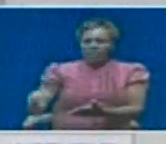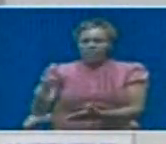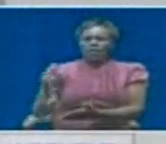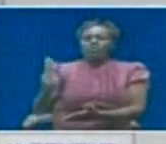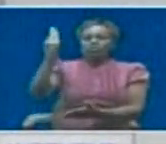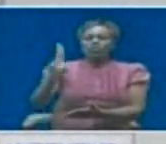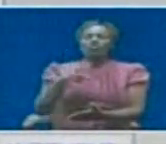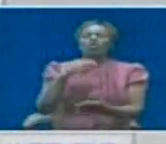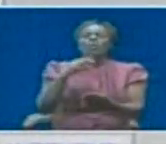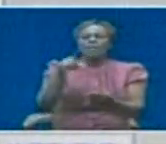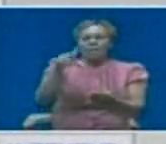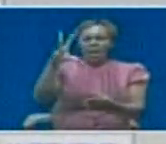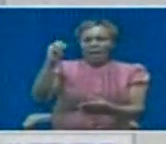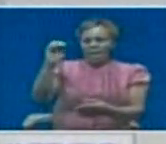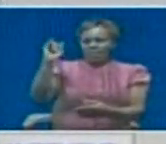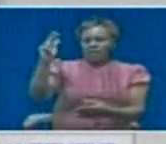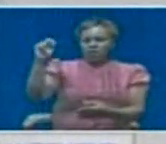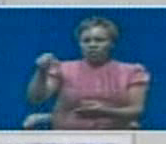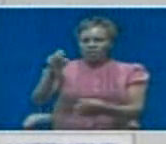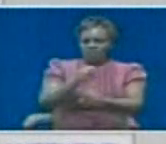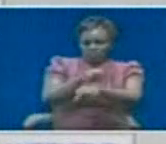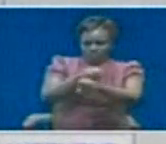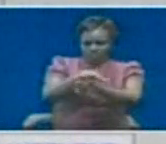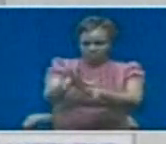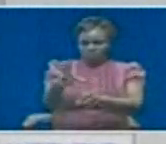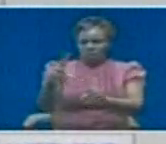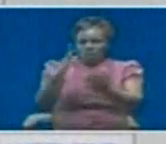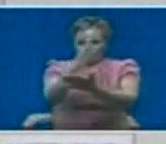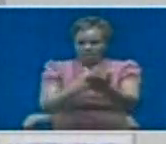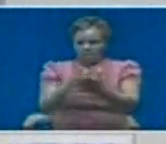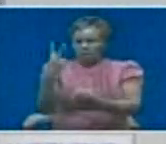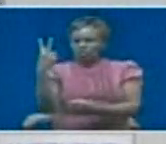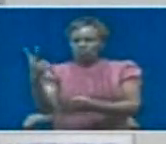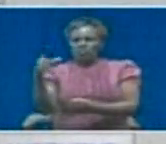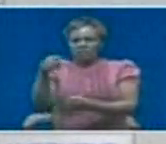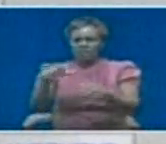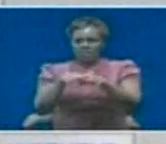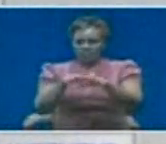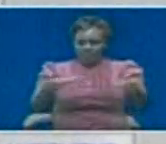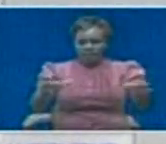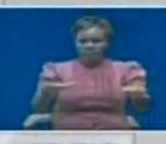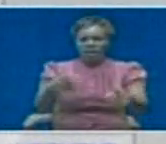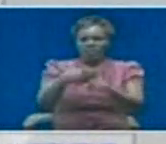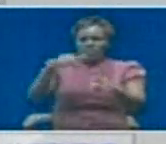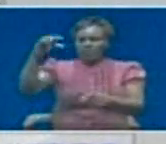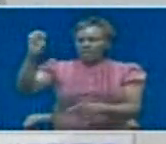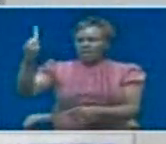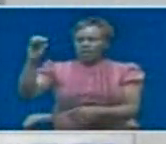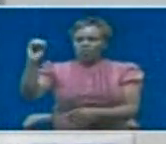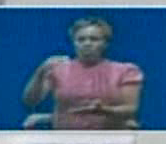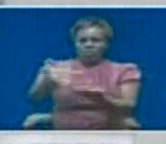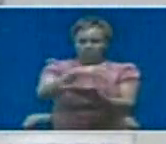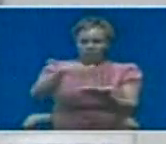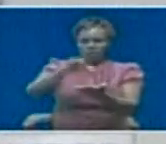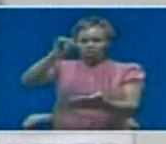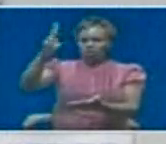in Somalia, AMISOM. KDF troops are deployed in Sector 2, a region that stretches from Lower Gedo through Middle Juba